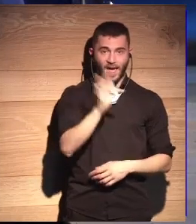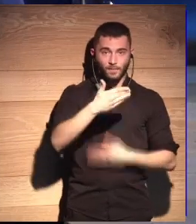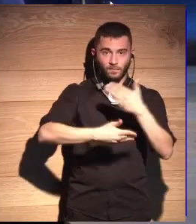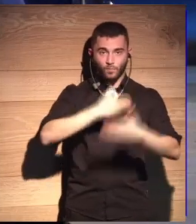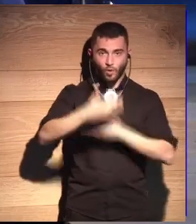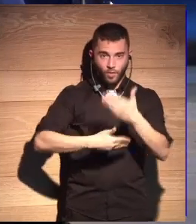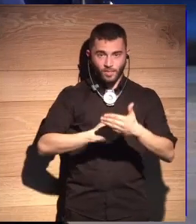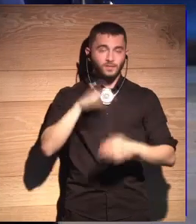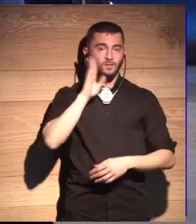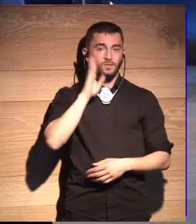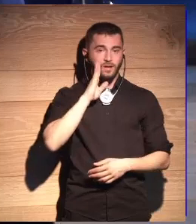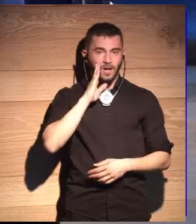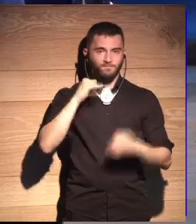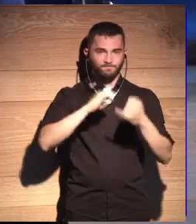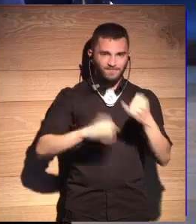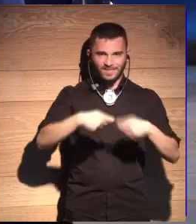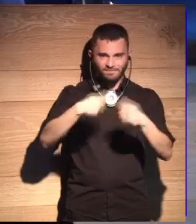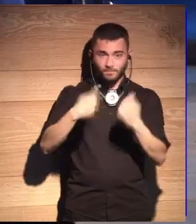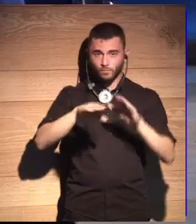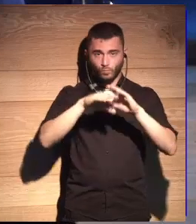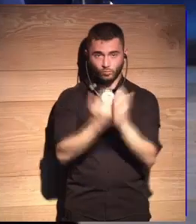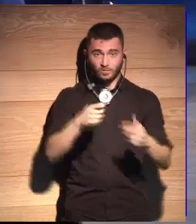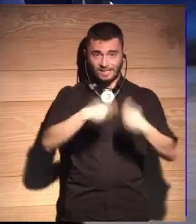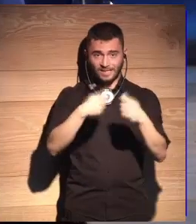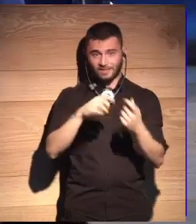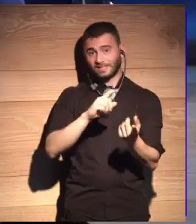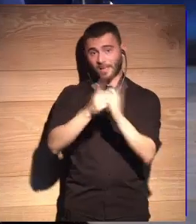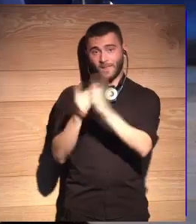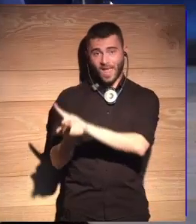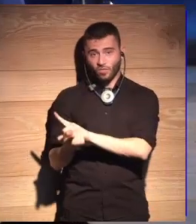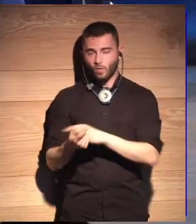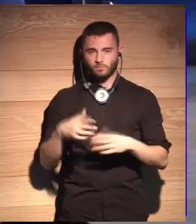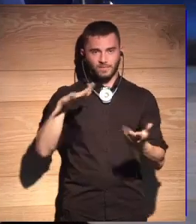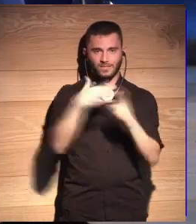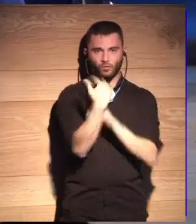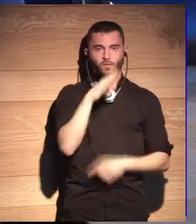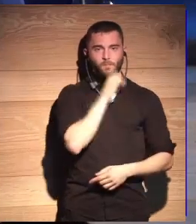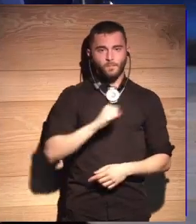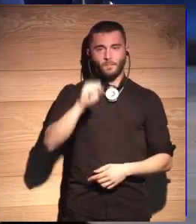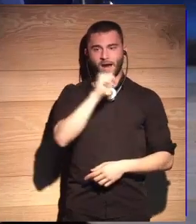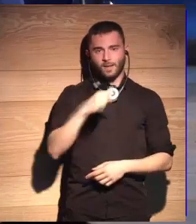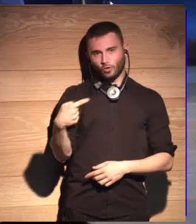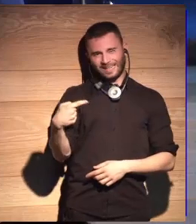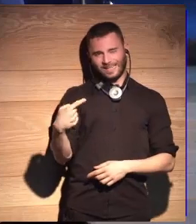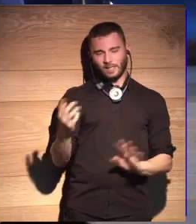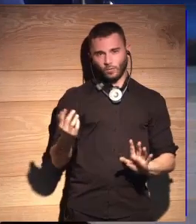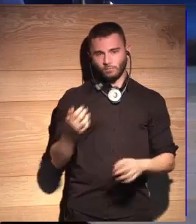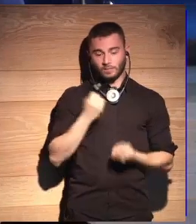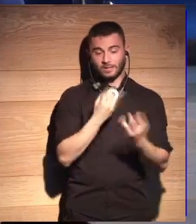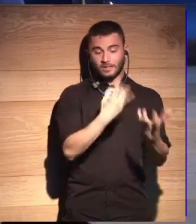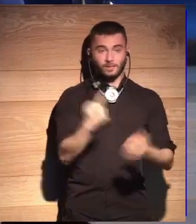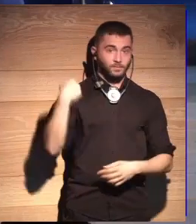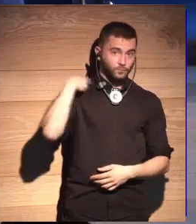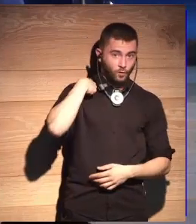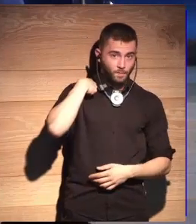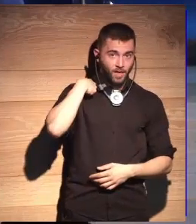information. Yes, and we have cracks coming up in this structure that we had. It is an